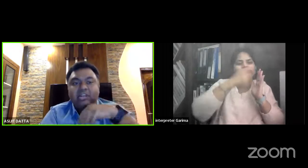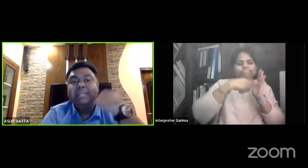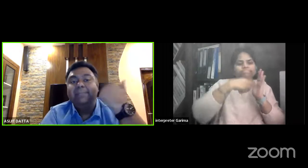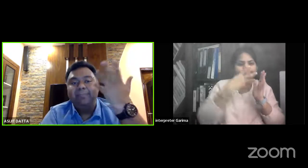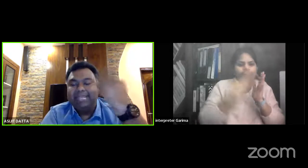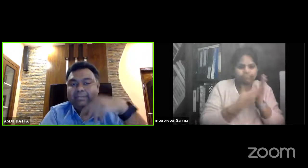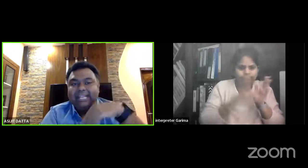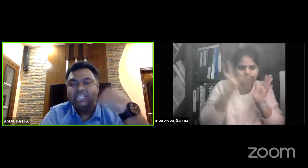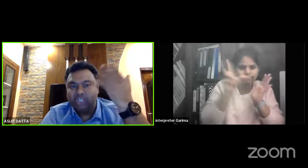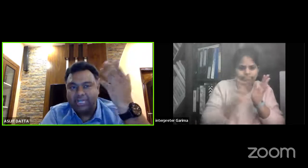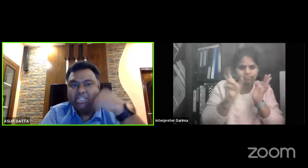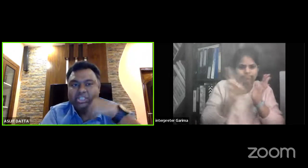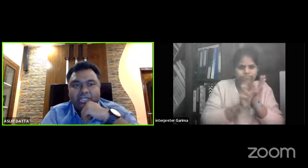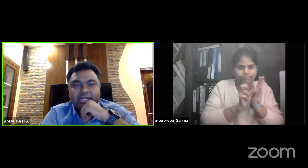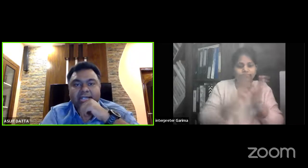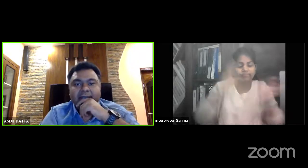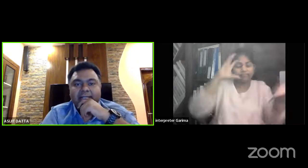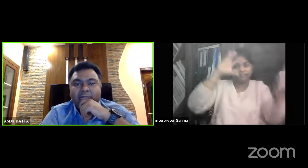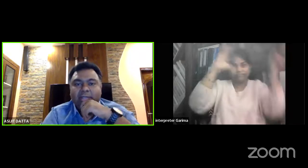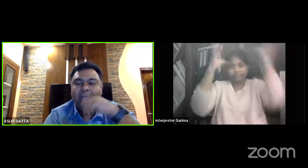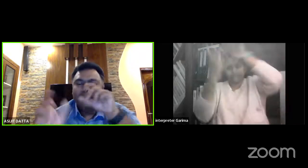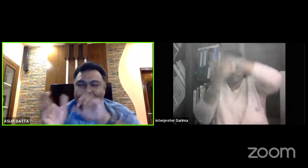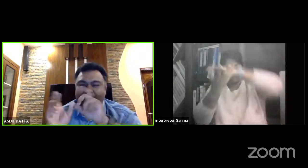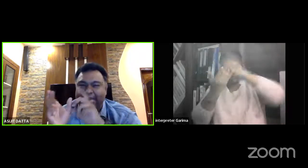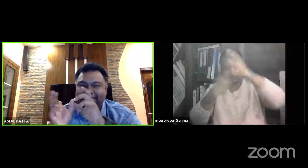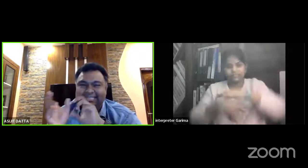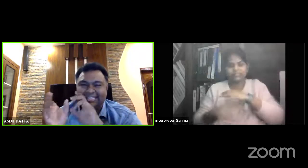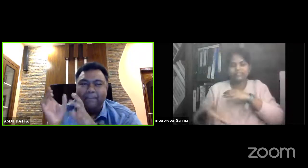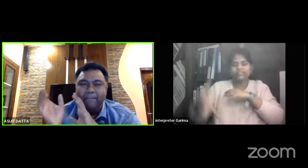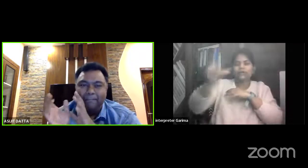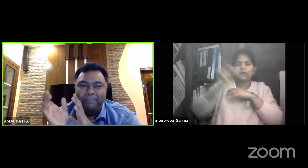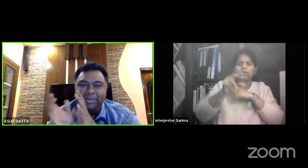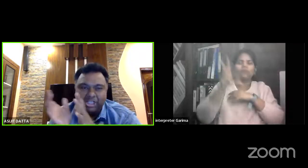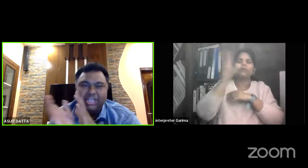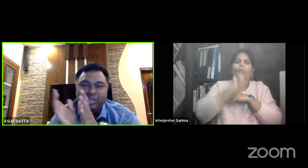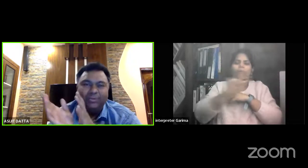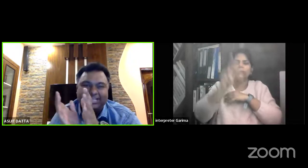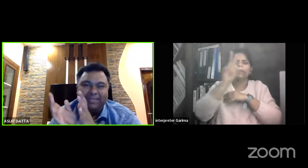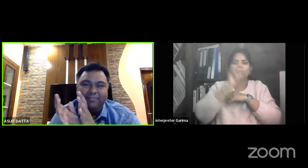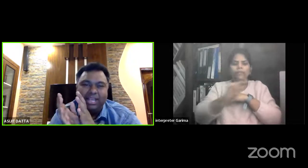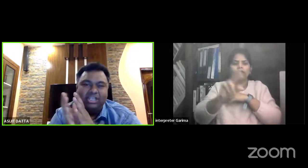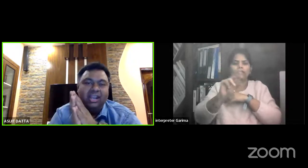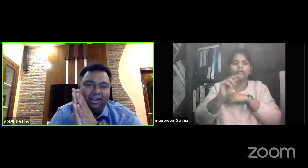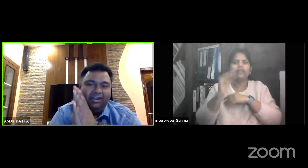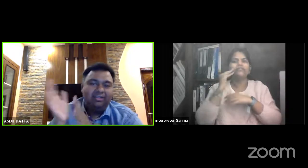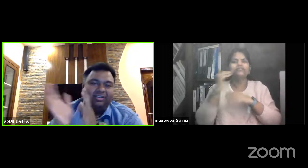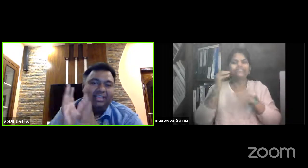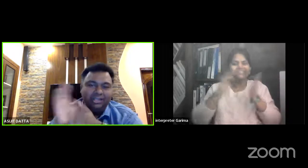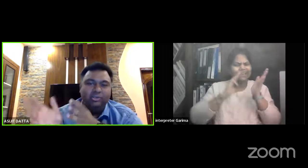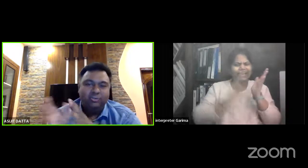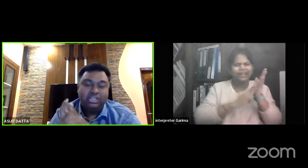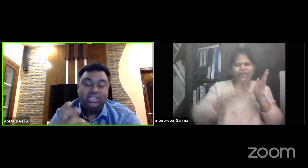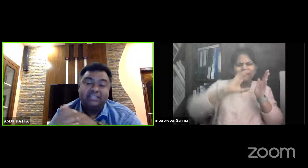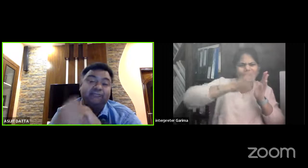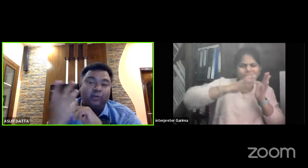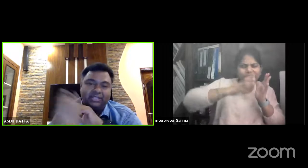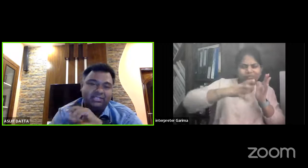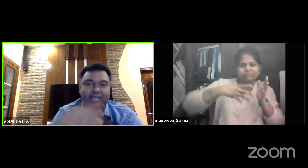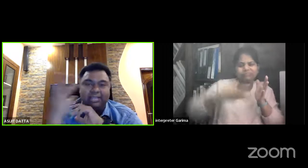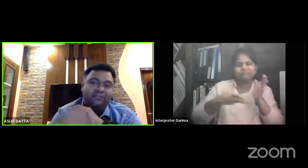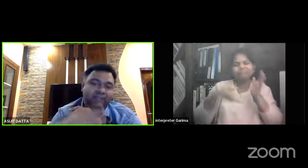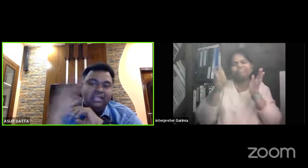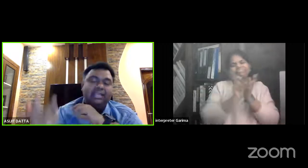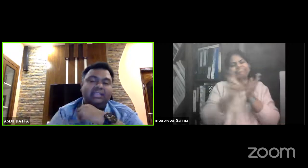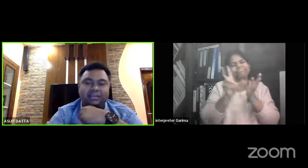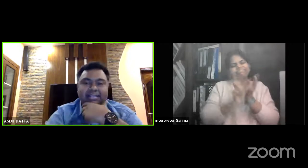later and replayed by a stranger. So he wants to exist as a machine-human assemblage rather than a human, just as a voice,